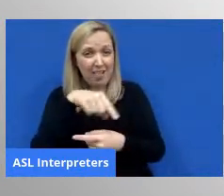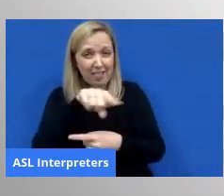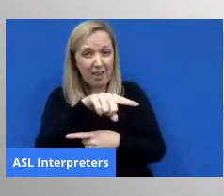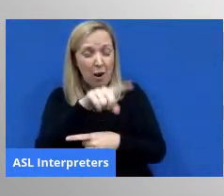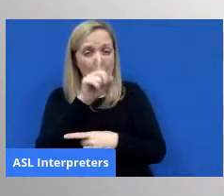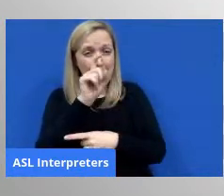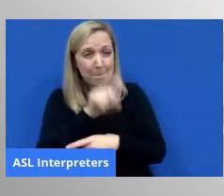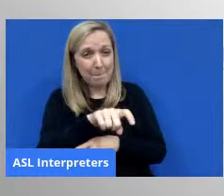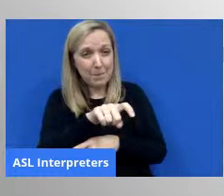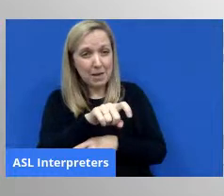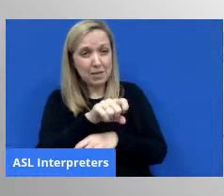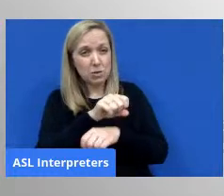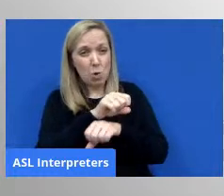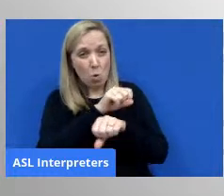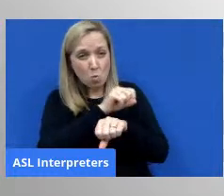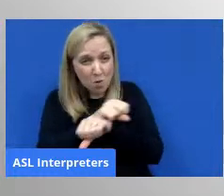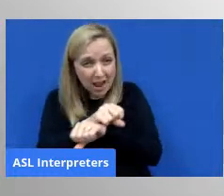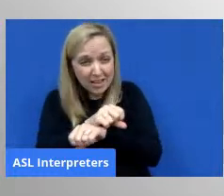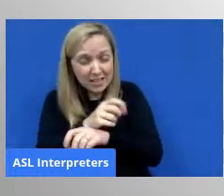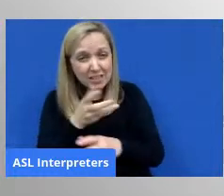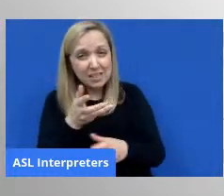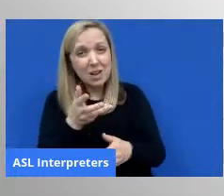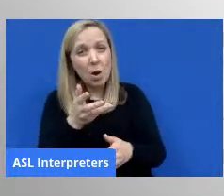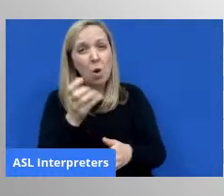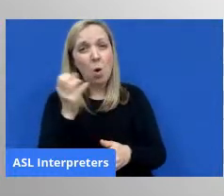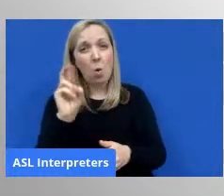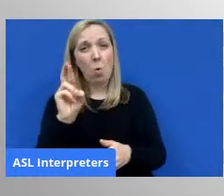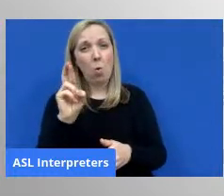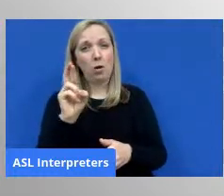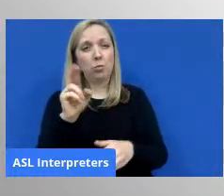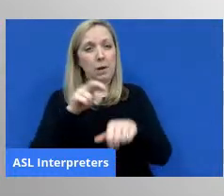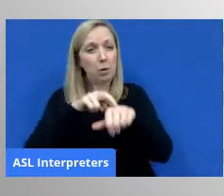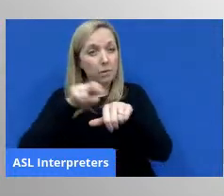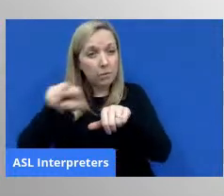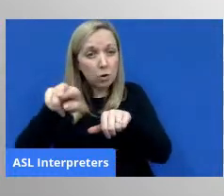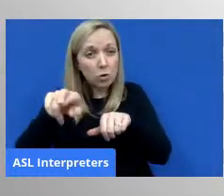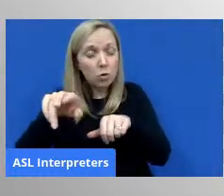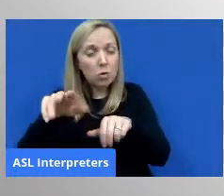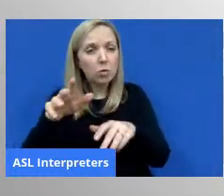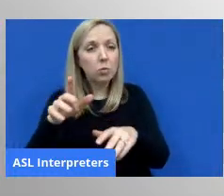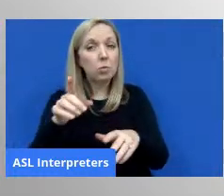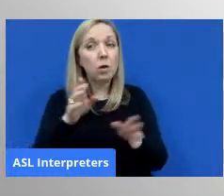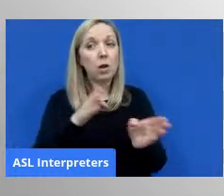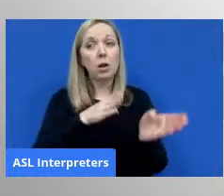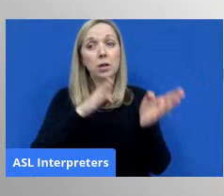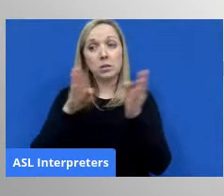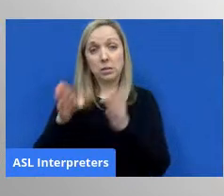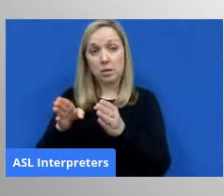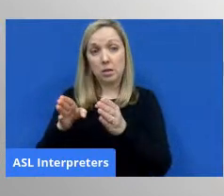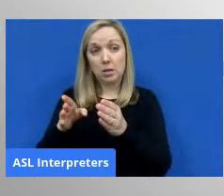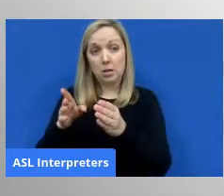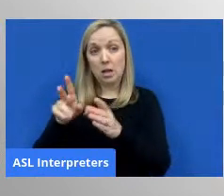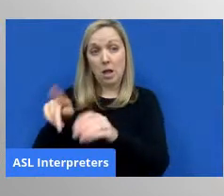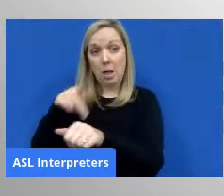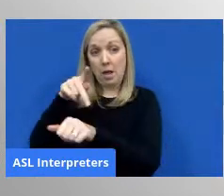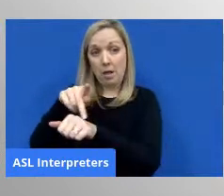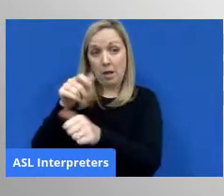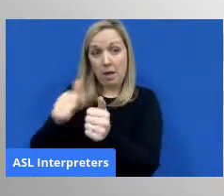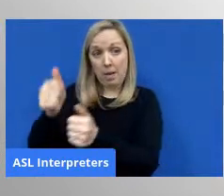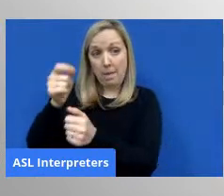or make a referral, whereas an administrator may deem it more appropriate